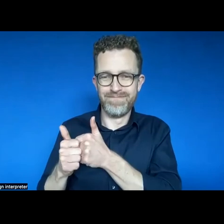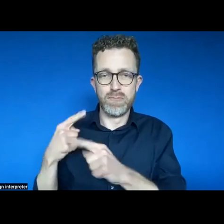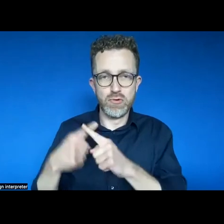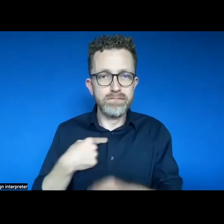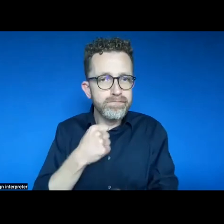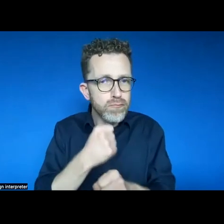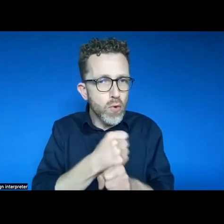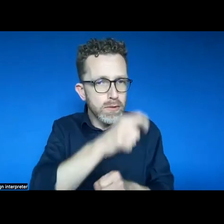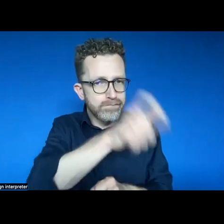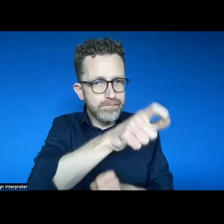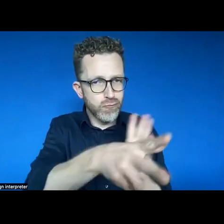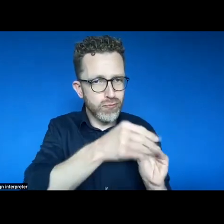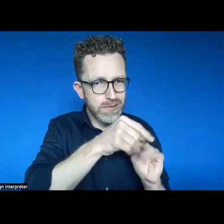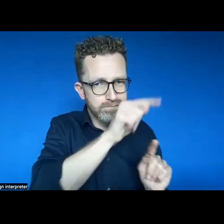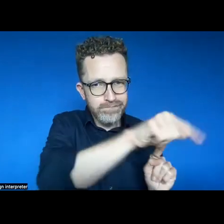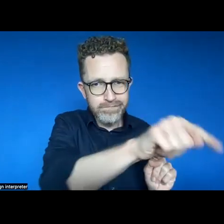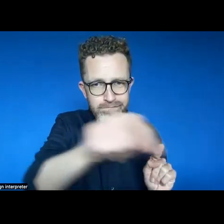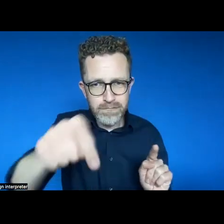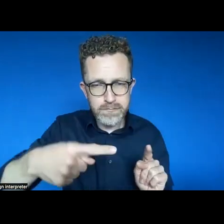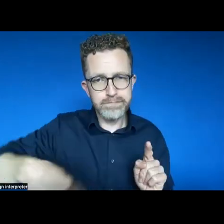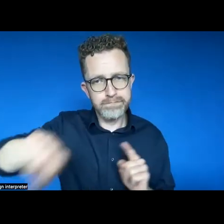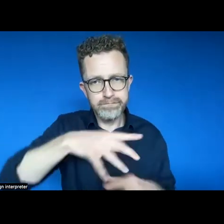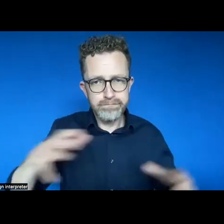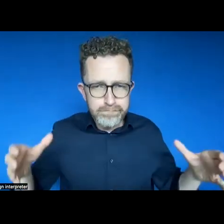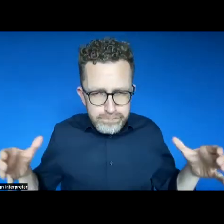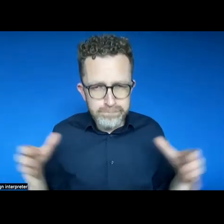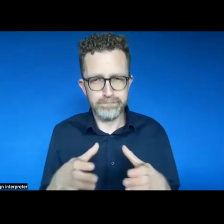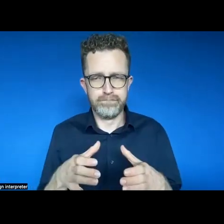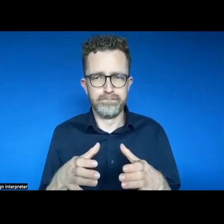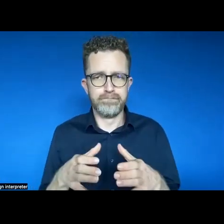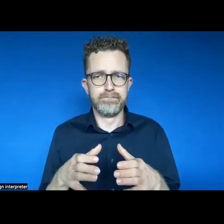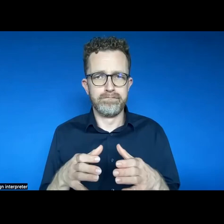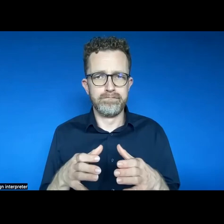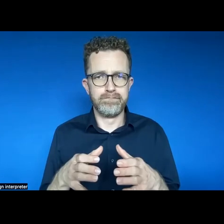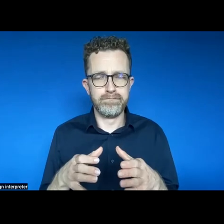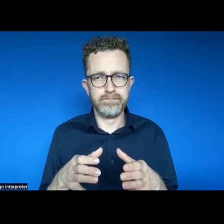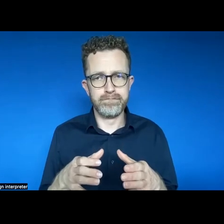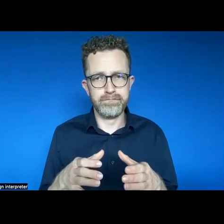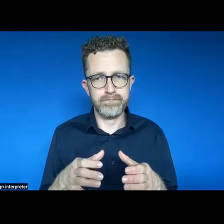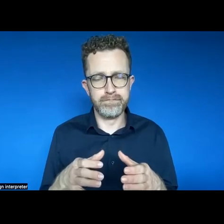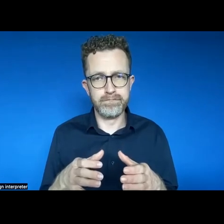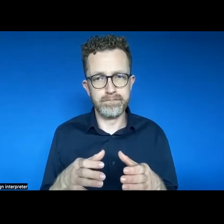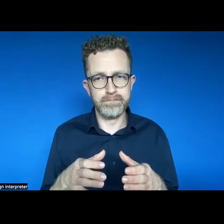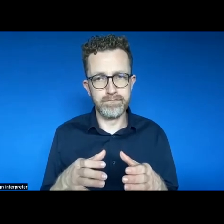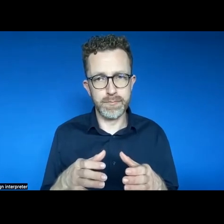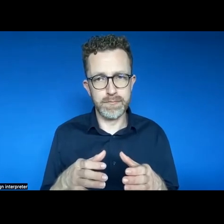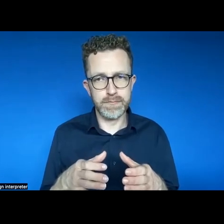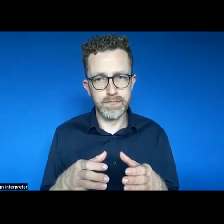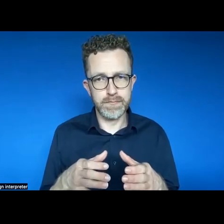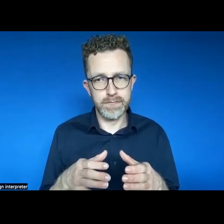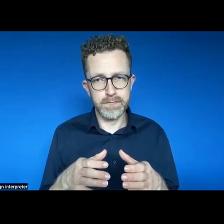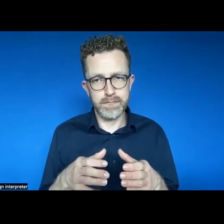active part in evacuating, in providing support to all